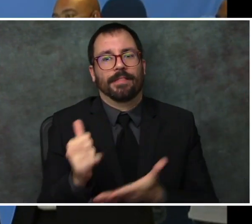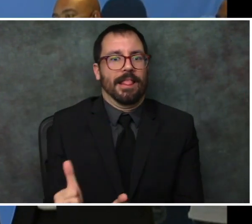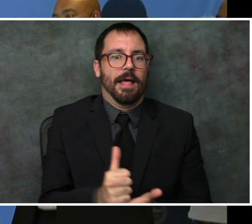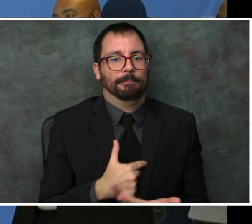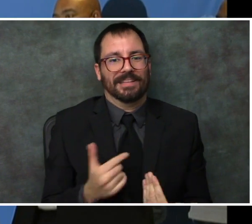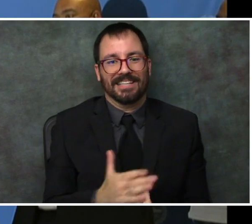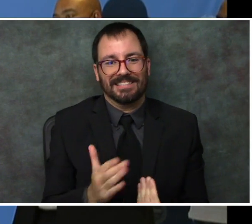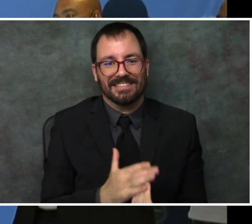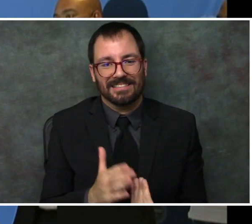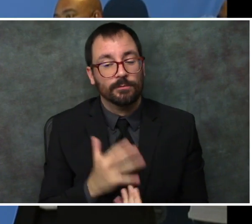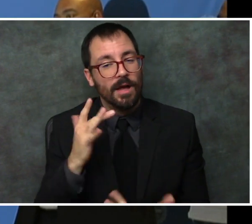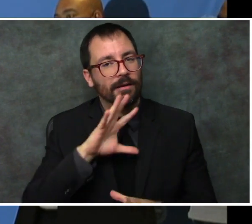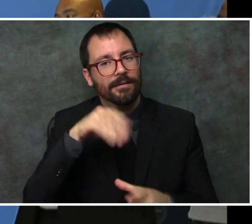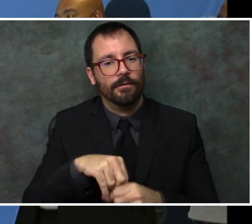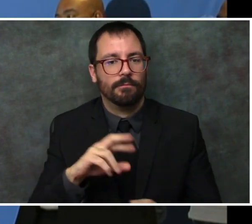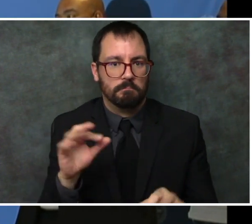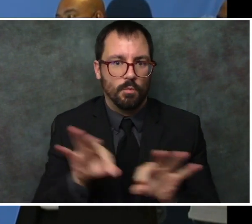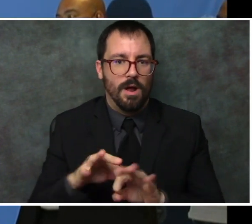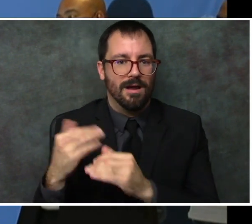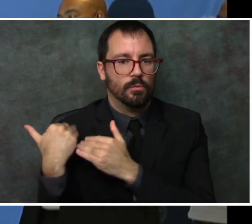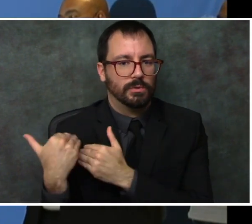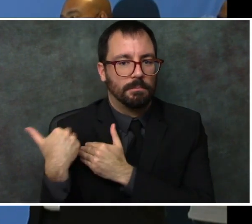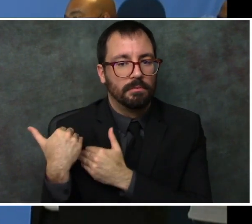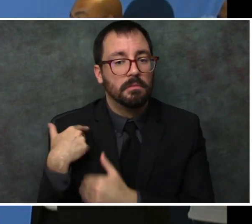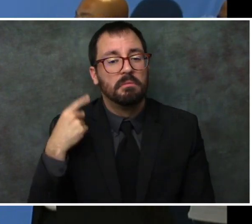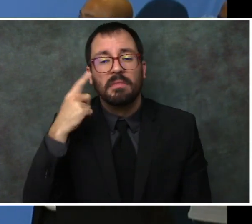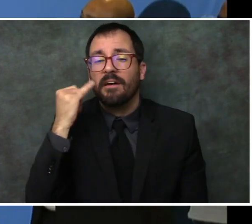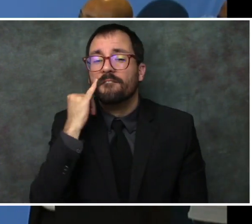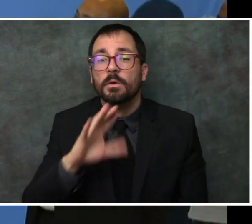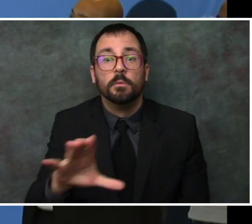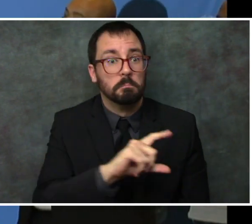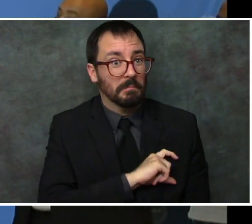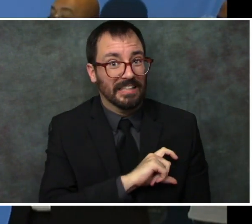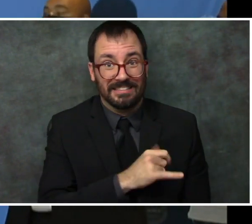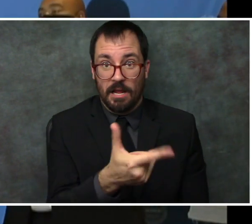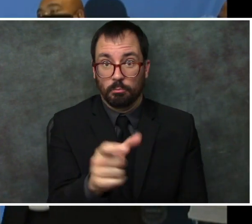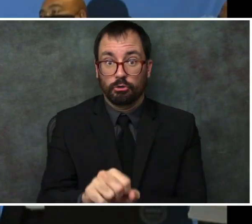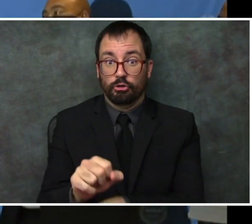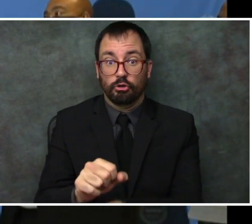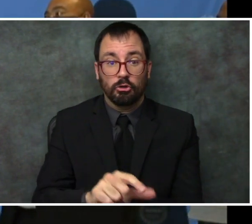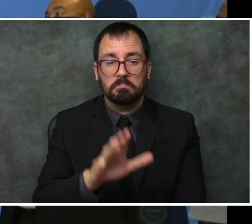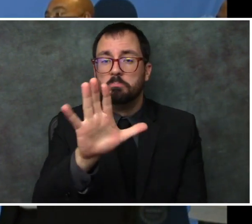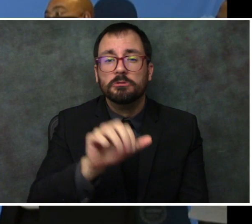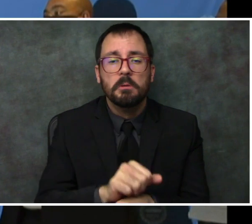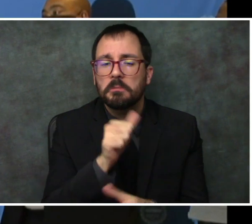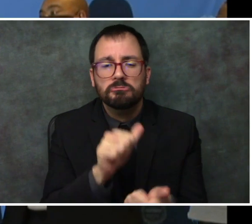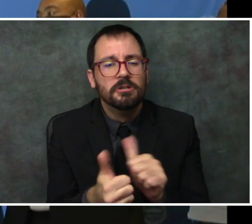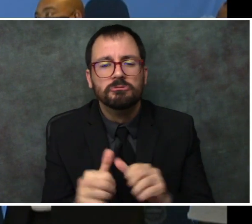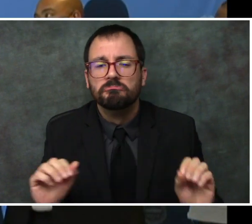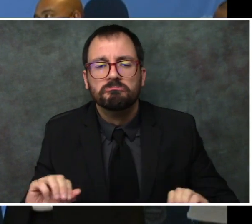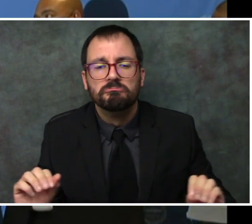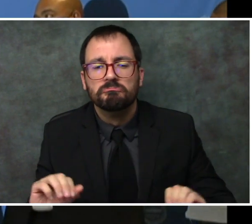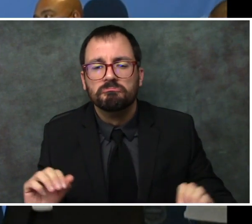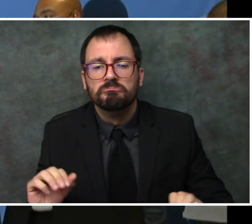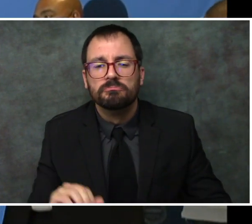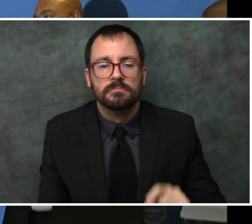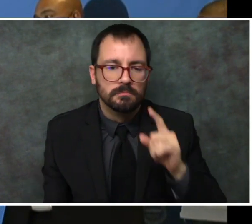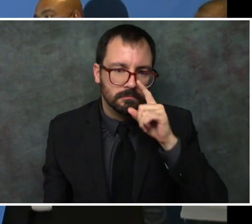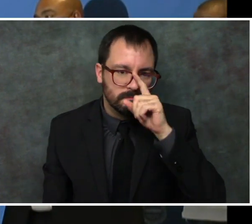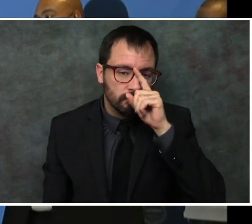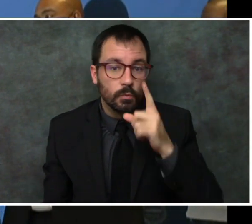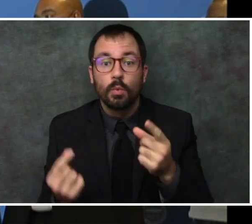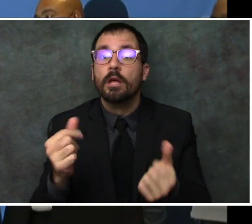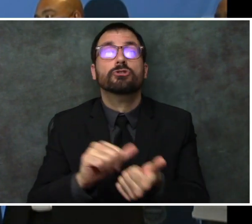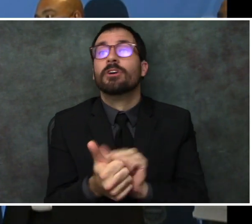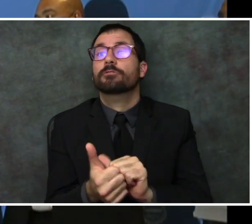job doesn't change the way it happens tomorrow. What this is an ability for people that want to take a complaint out